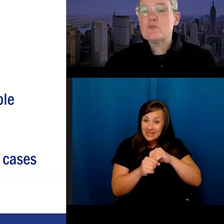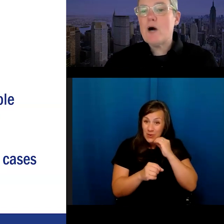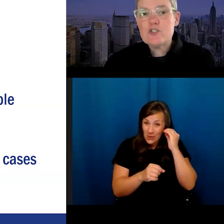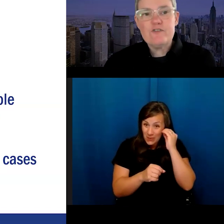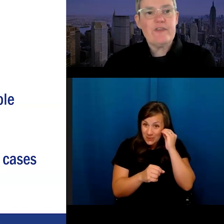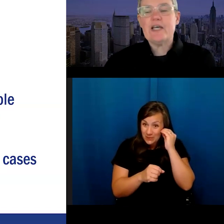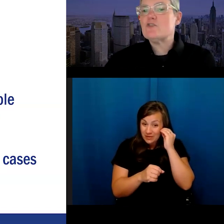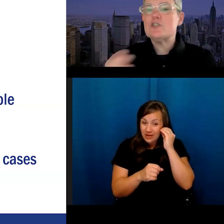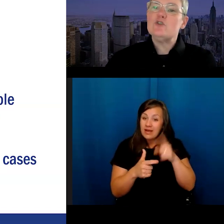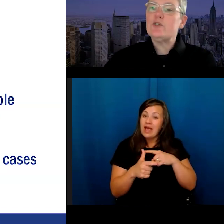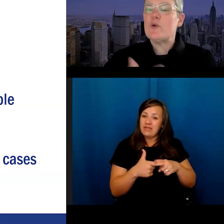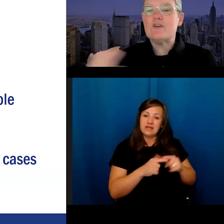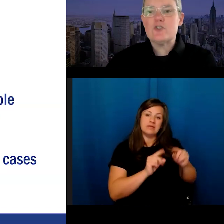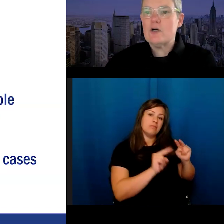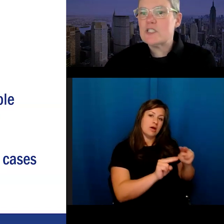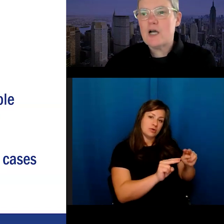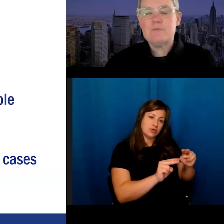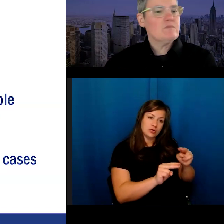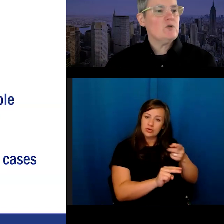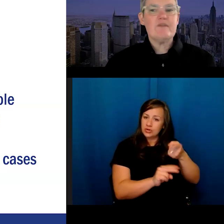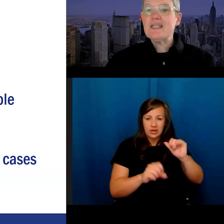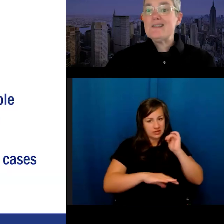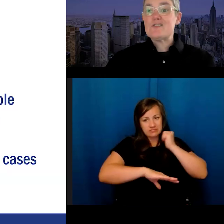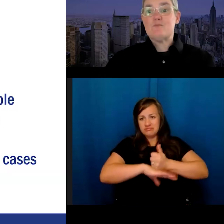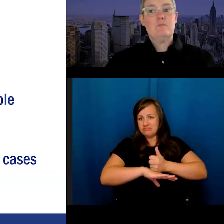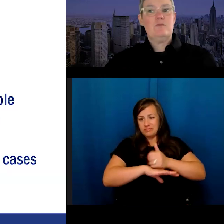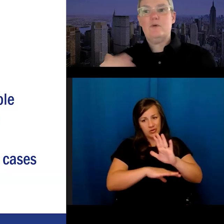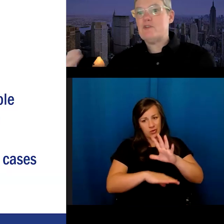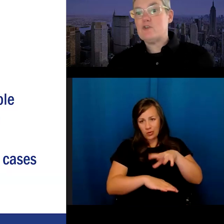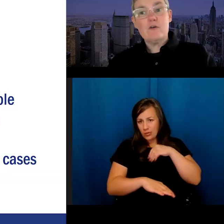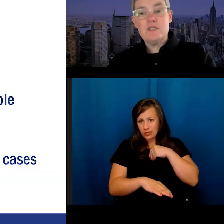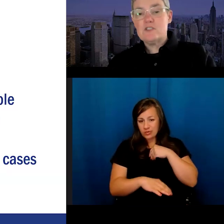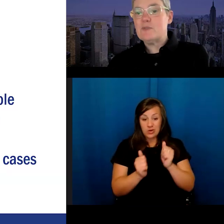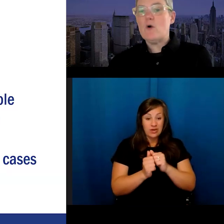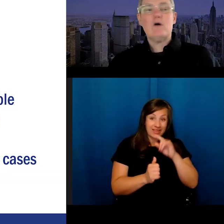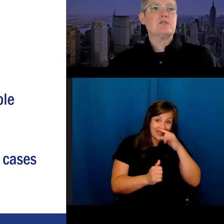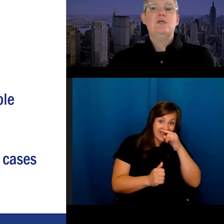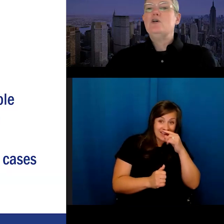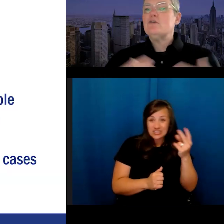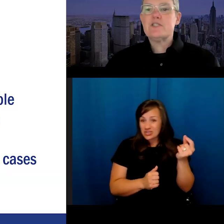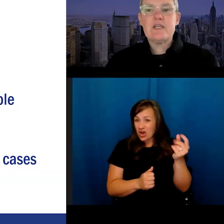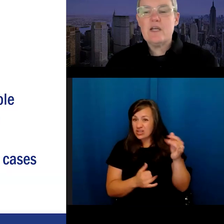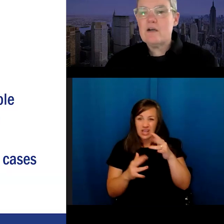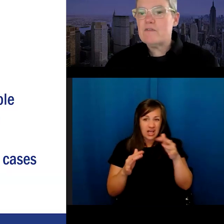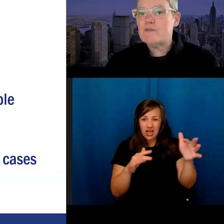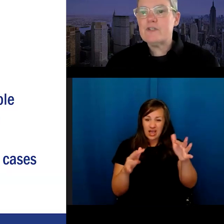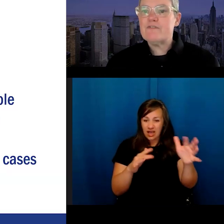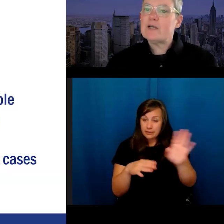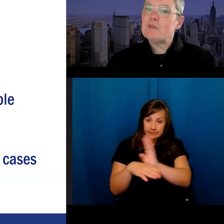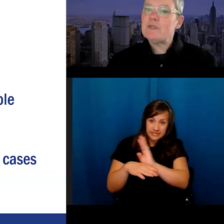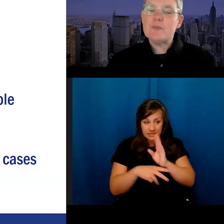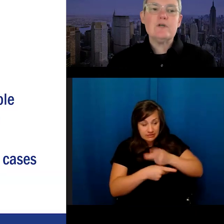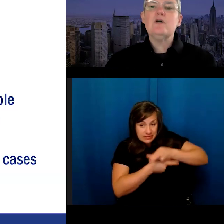and then you're just monitored for that. So you can do it around your own time. You have kids, you have a dog that needs to be walked, you're taking care of a